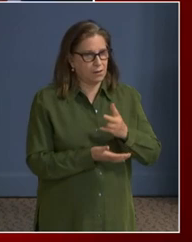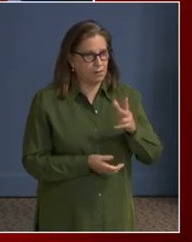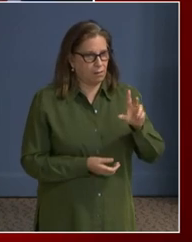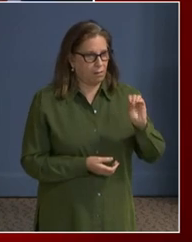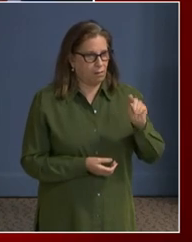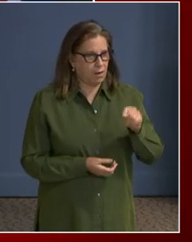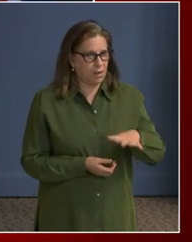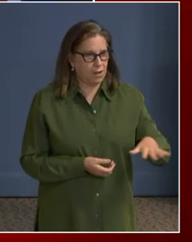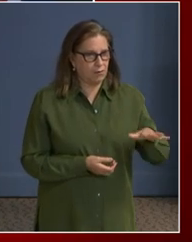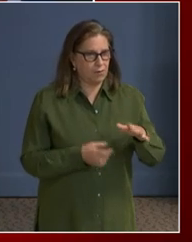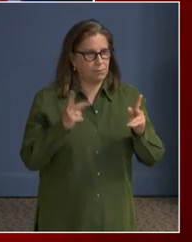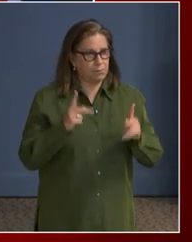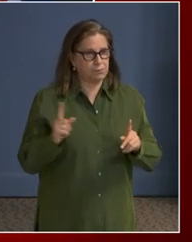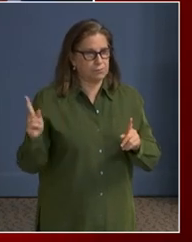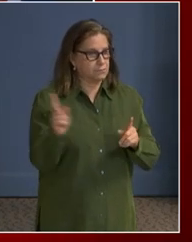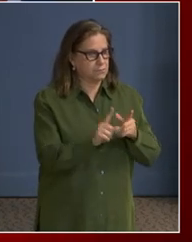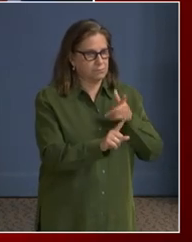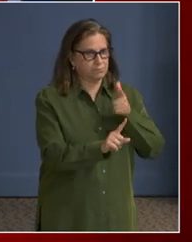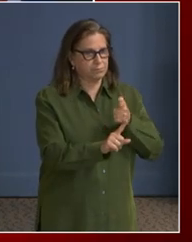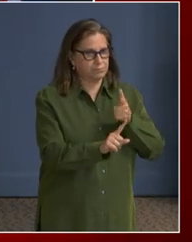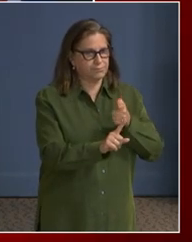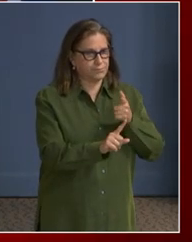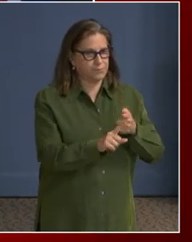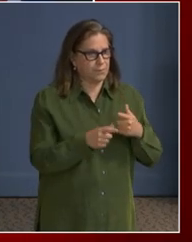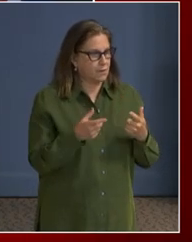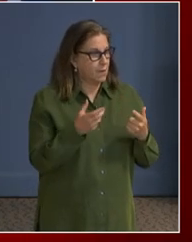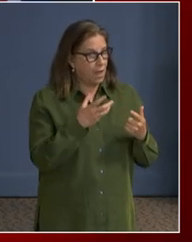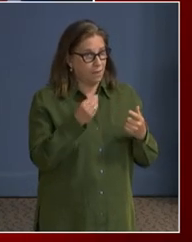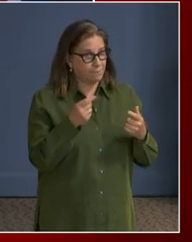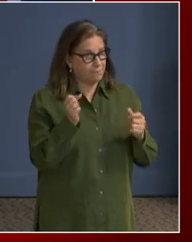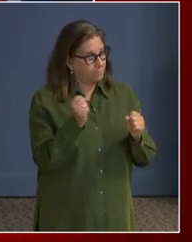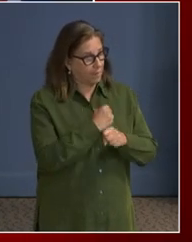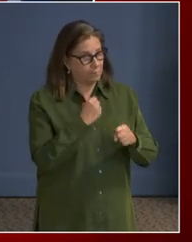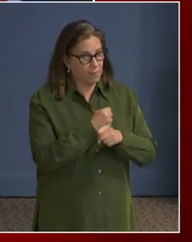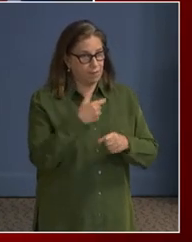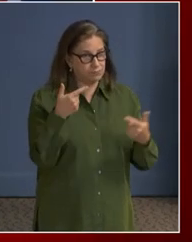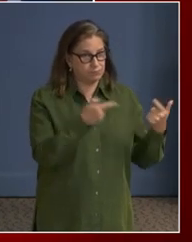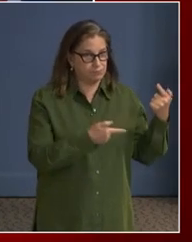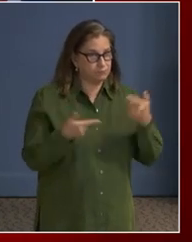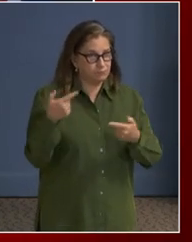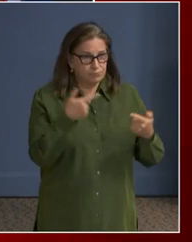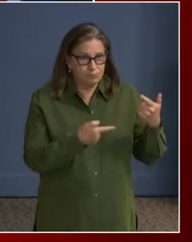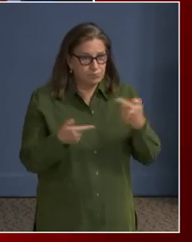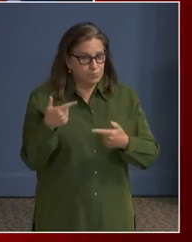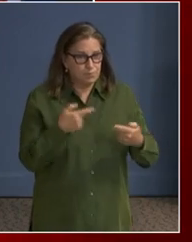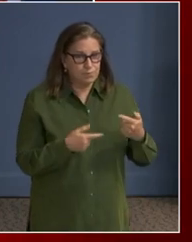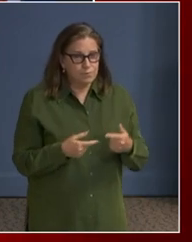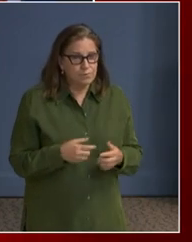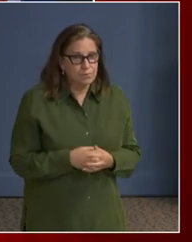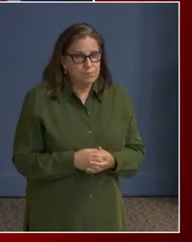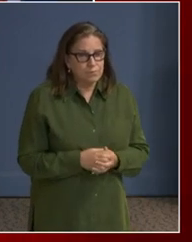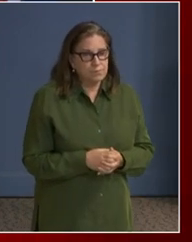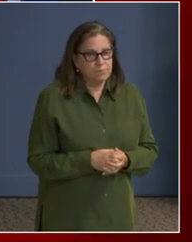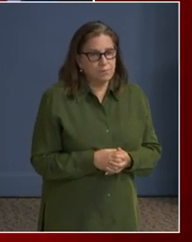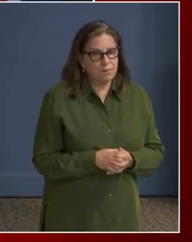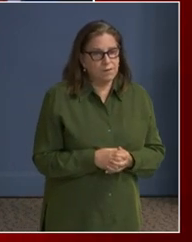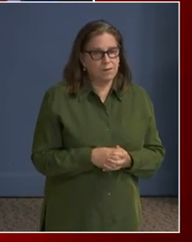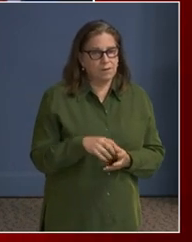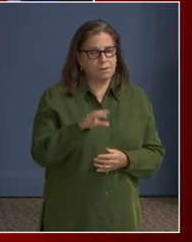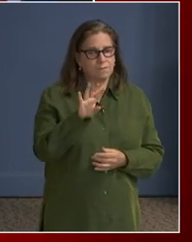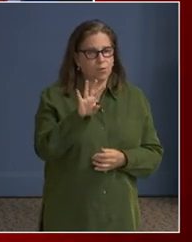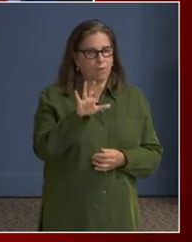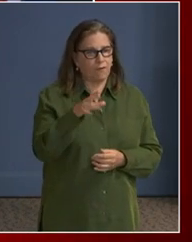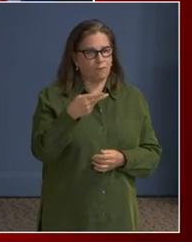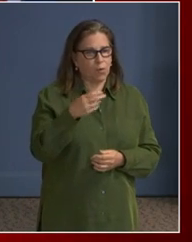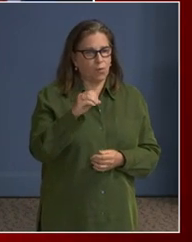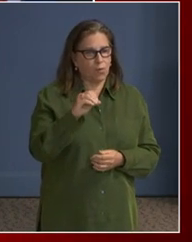a gun. A struggle ensued over the gun, and 45-year-old Jose Cuck of Northwest